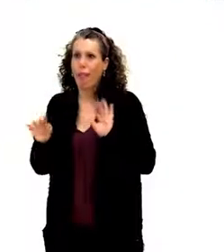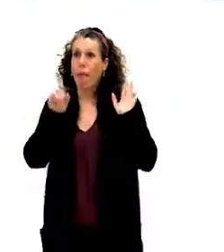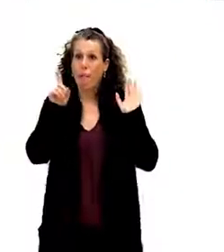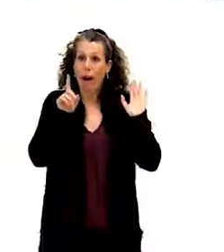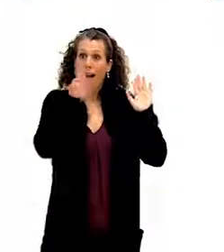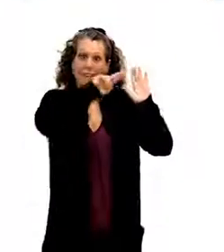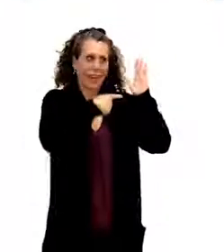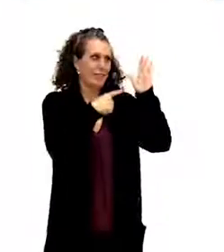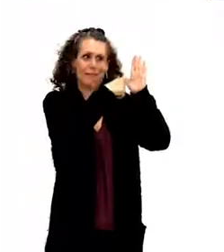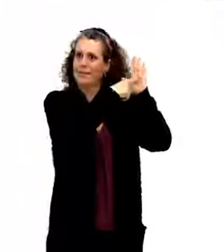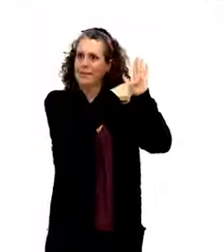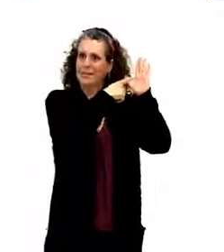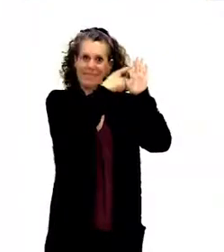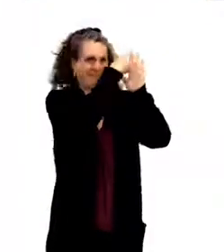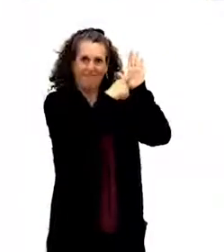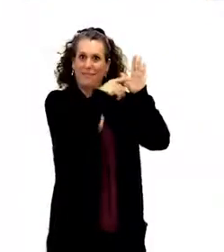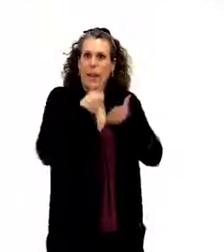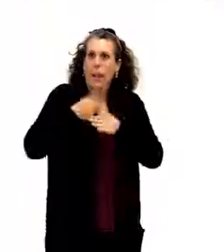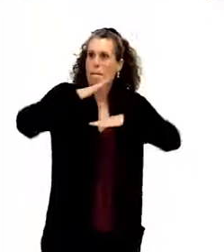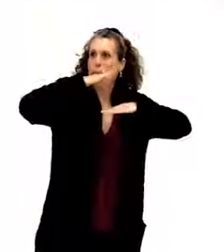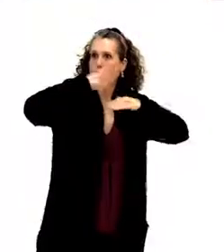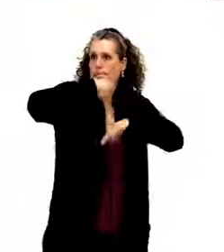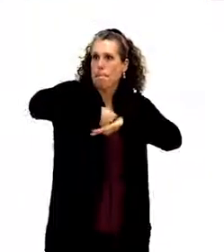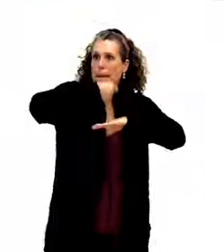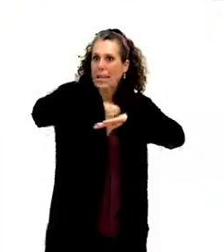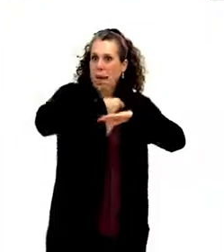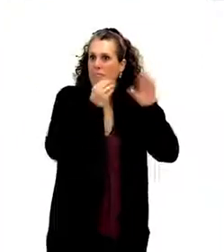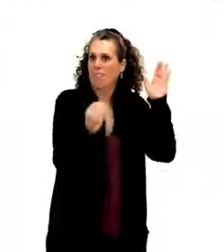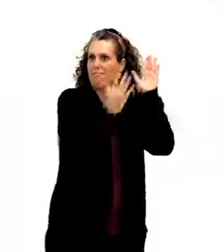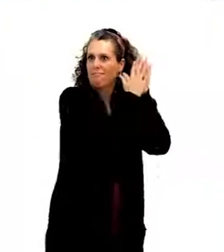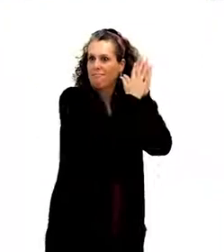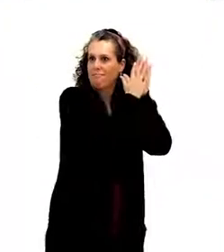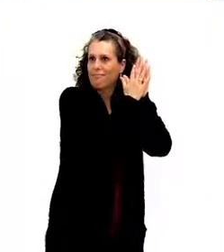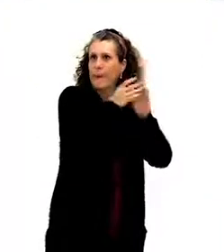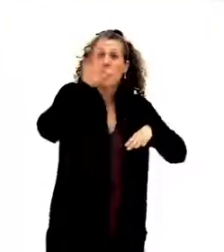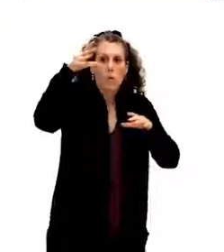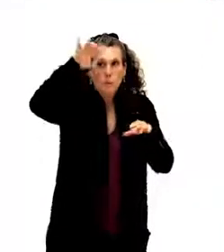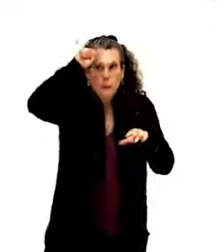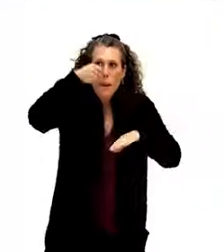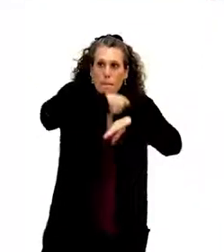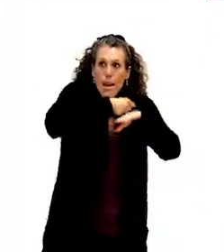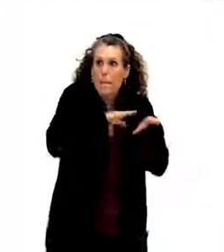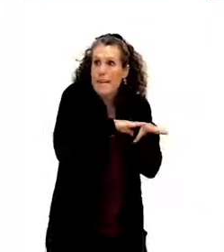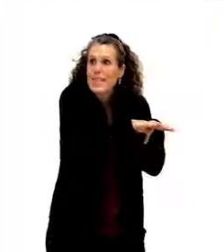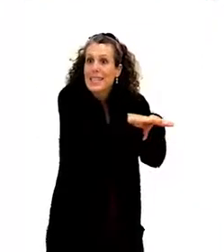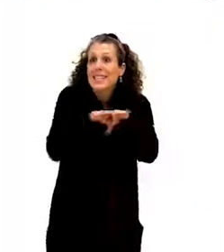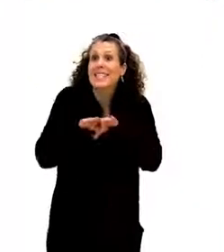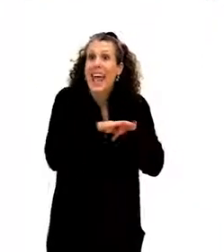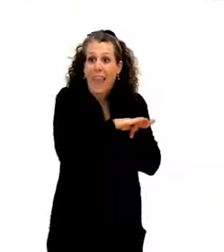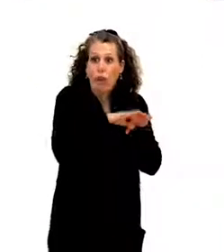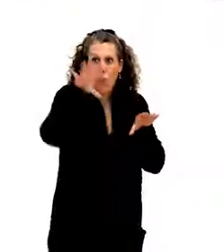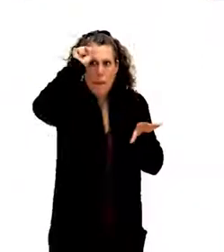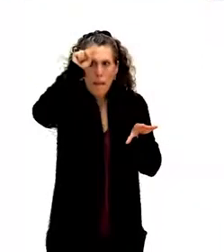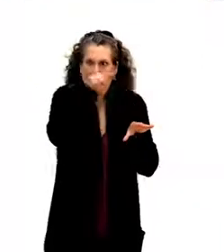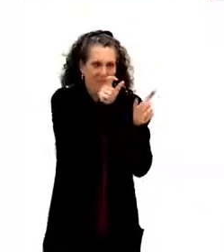mention, minimum standards. Remember that wonderful expression, two words, minimum standards. We'll see later on how will